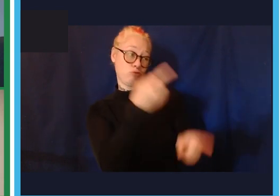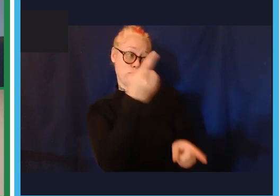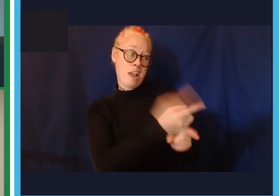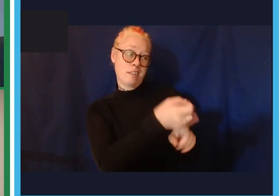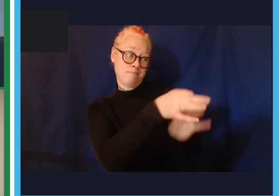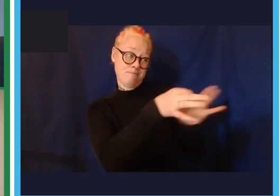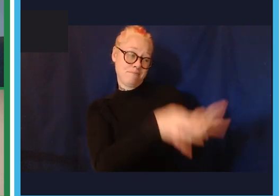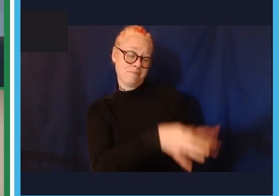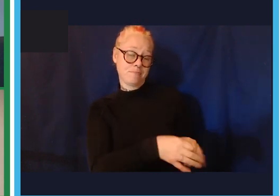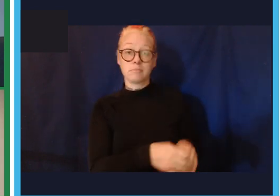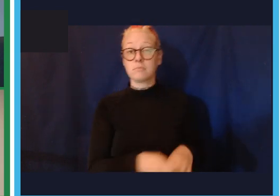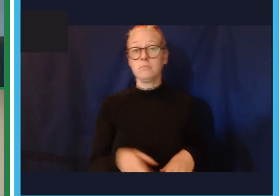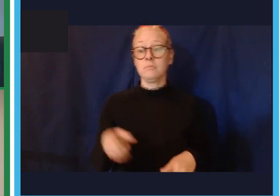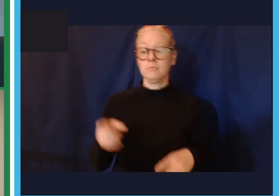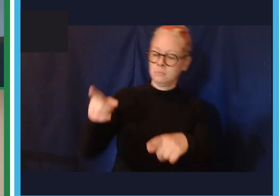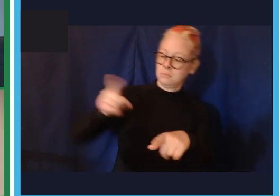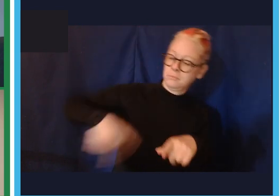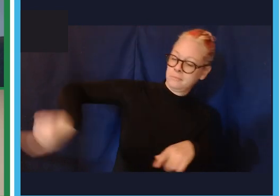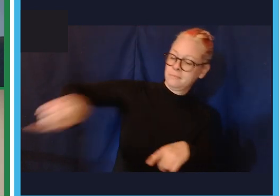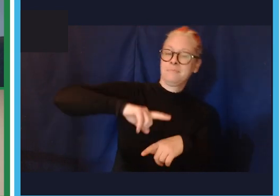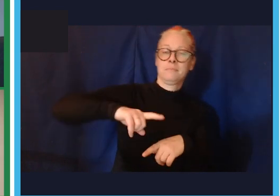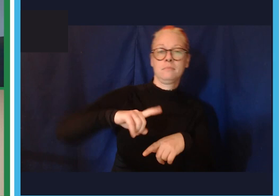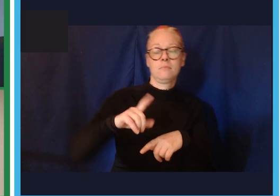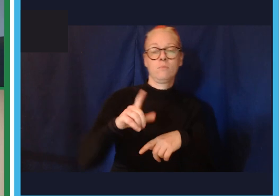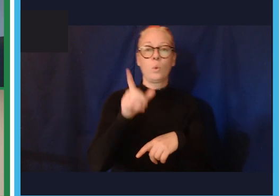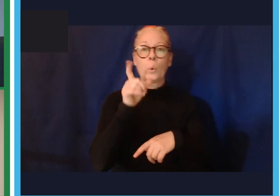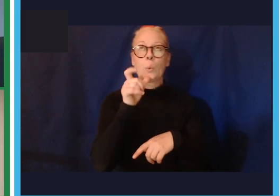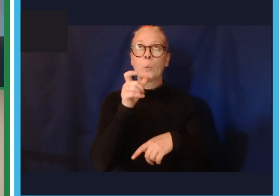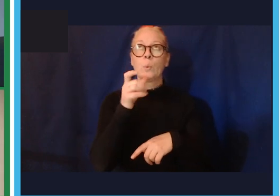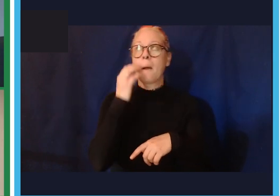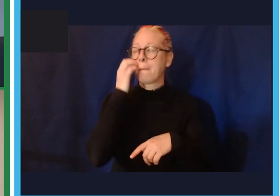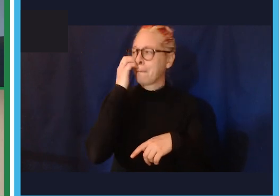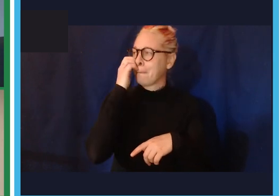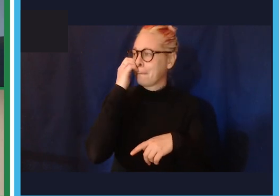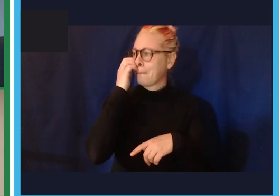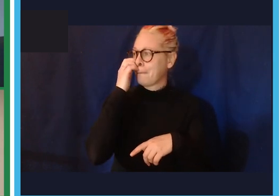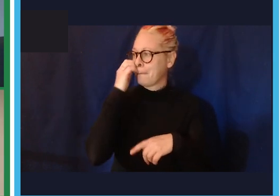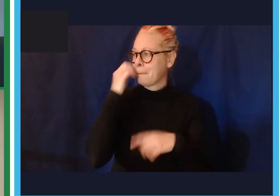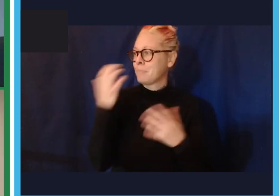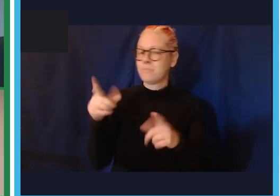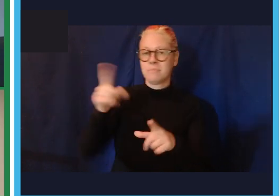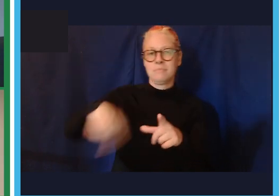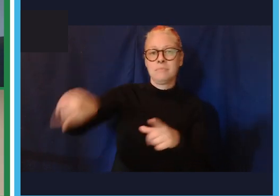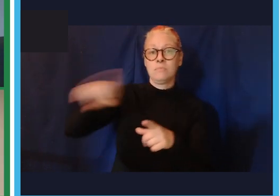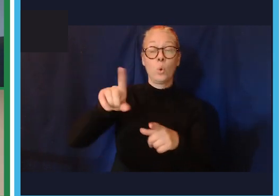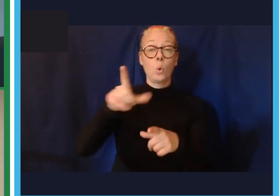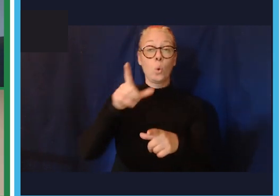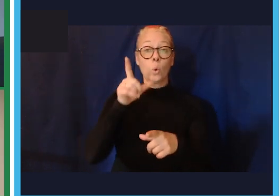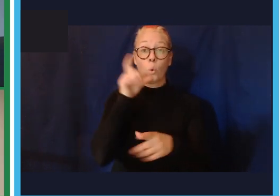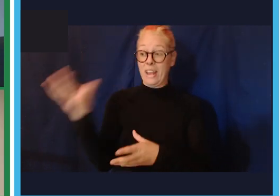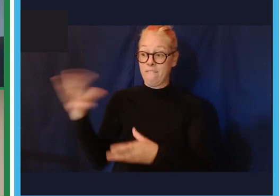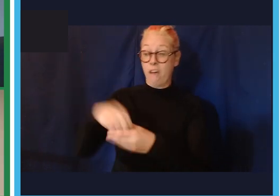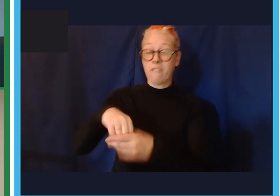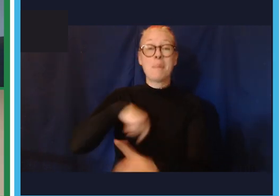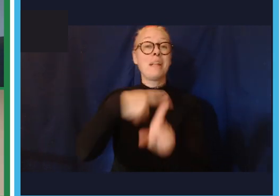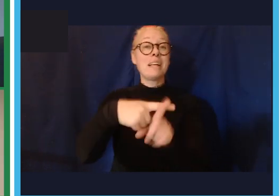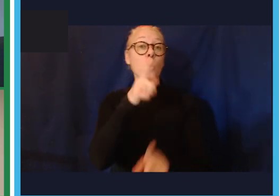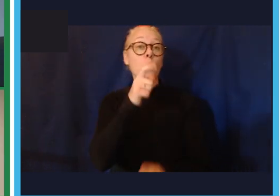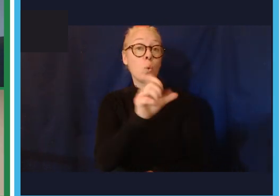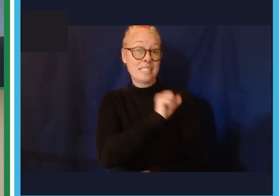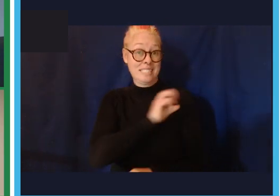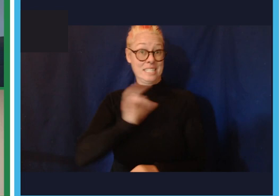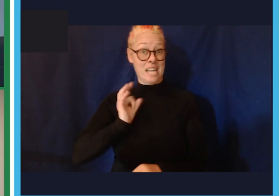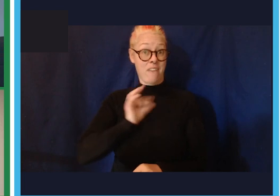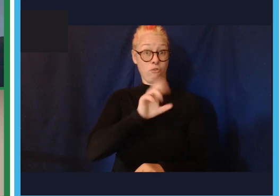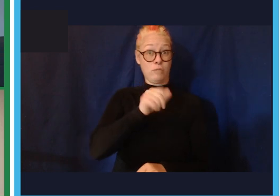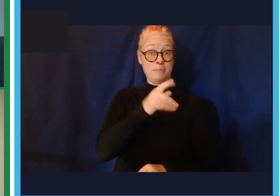disabilities themselves as well. So it's a really for us, by us kind of thing. I think their slogan or something that they sort of